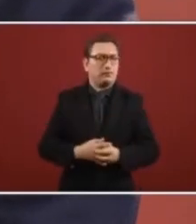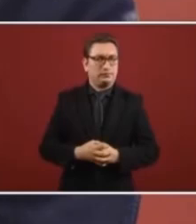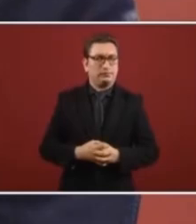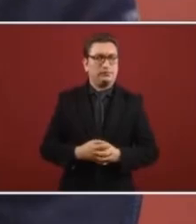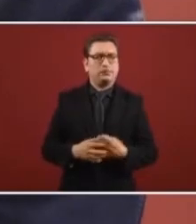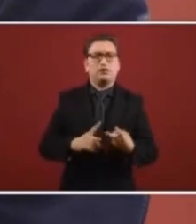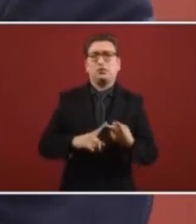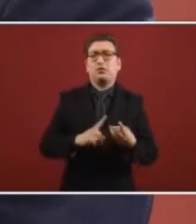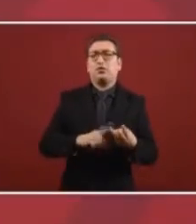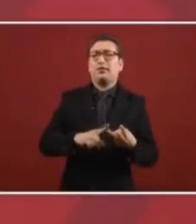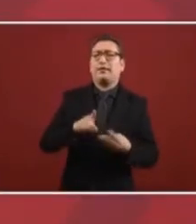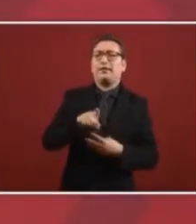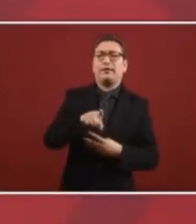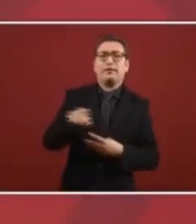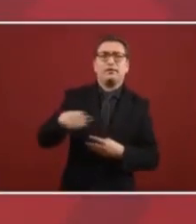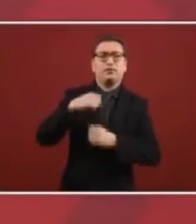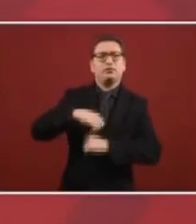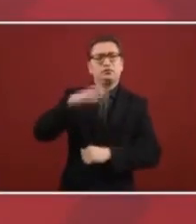¿Qué es lo que ellos